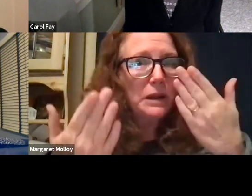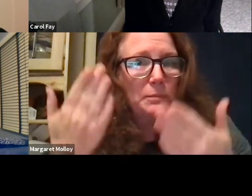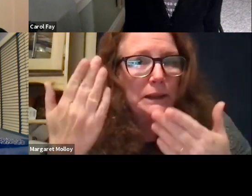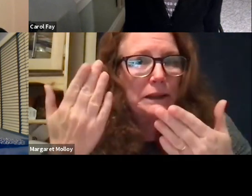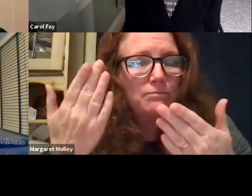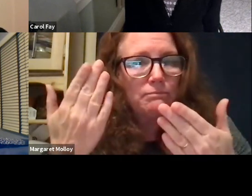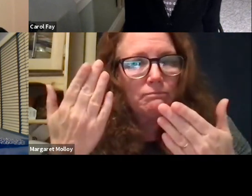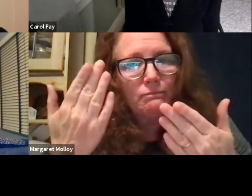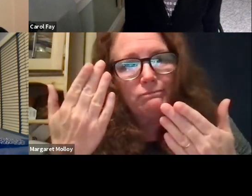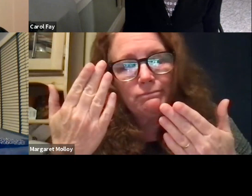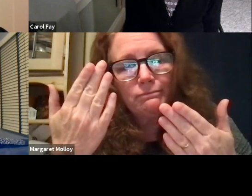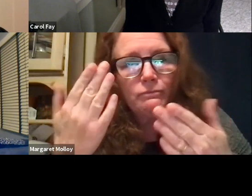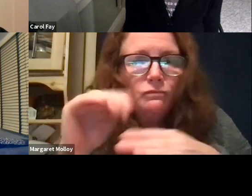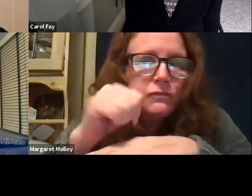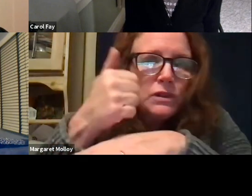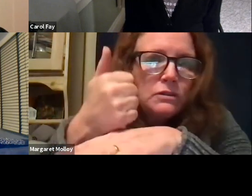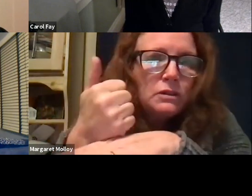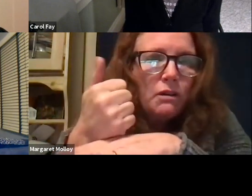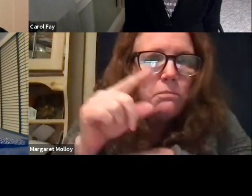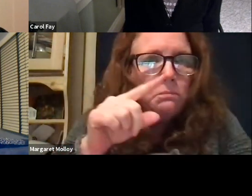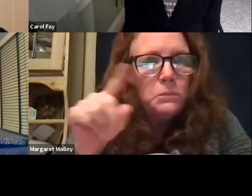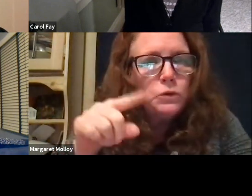if maybe